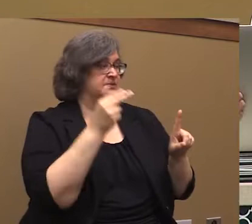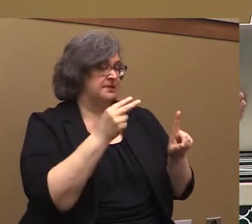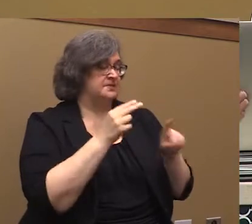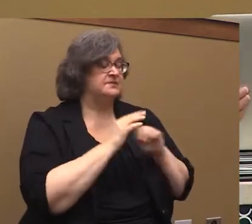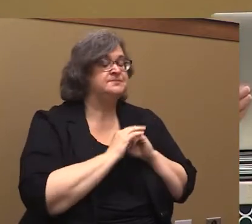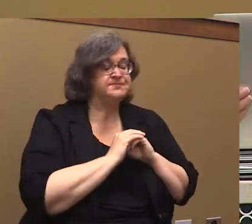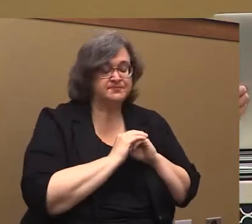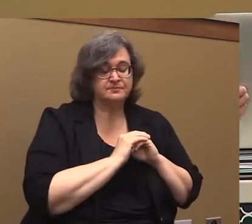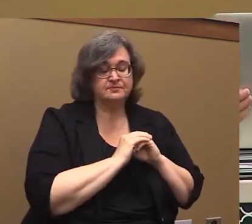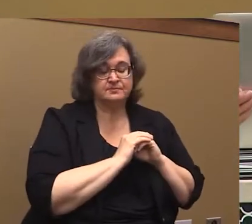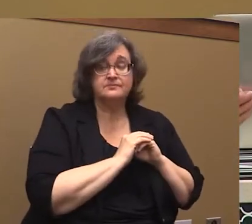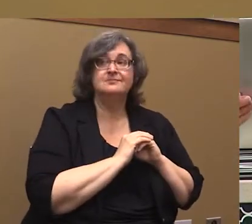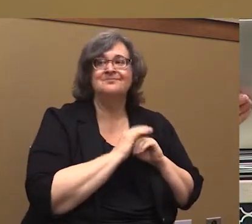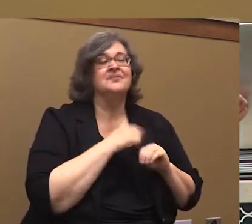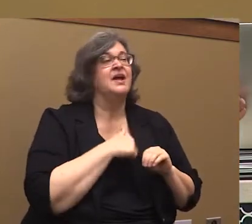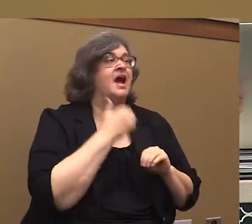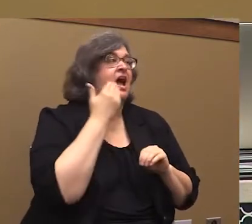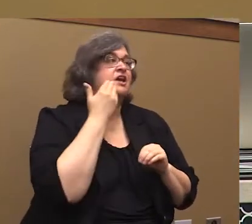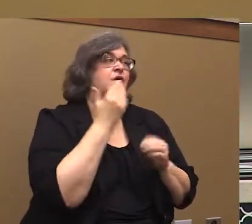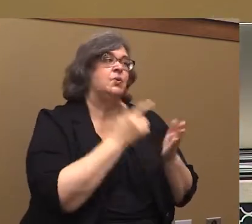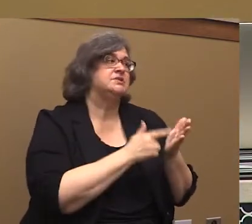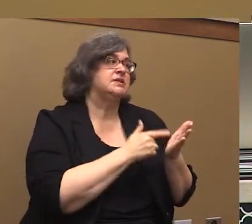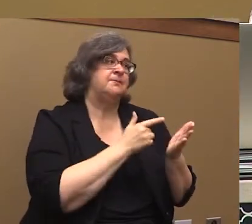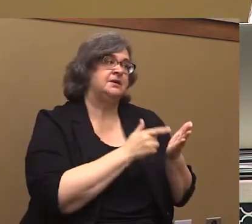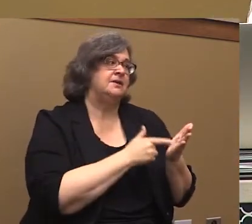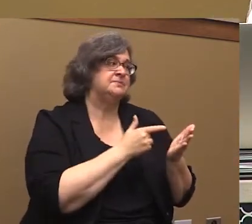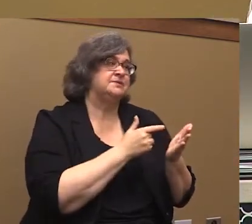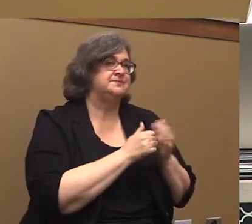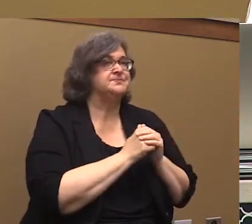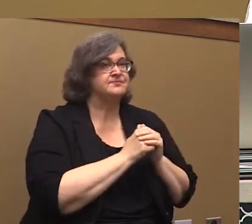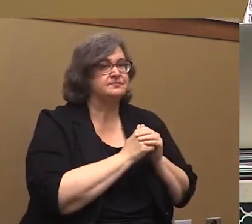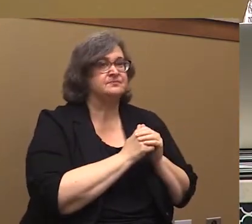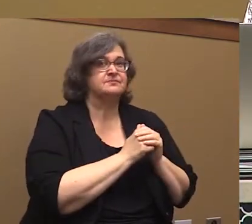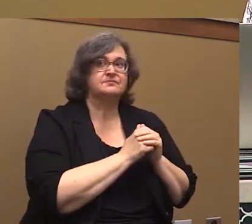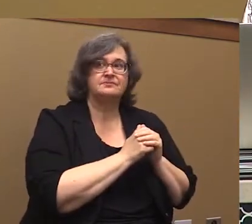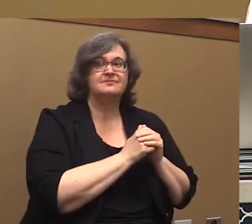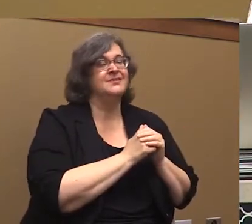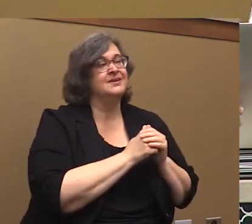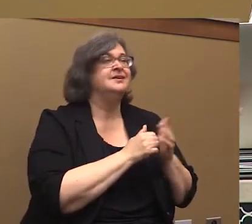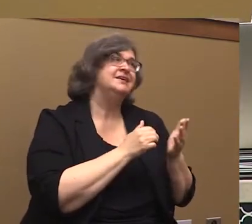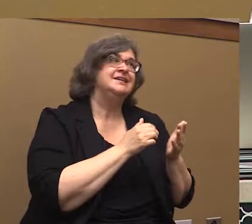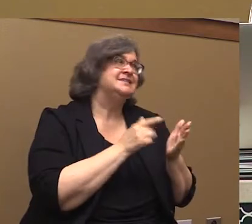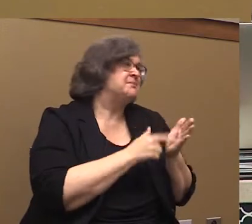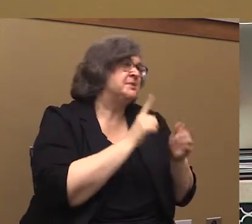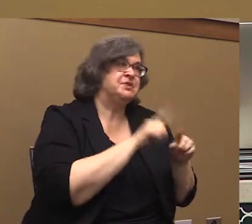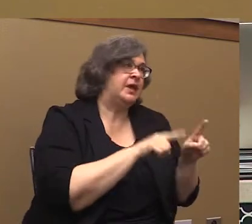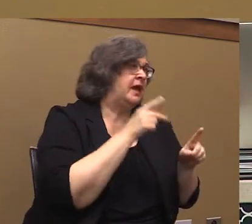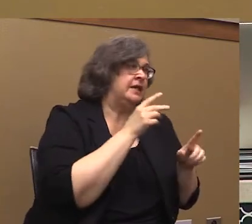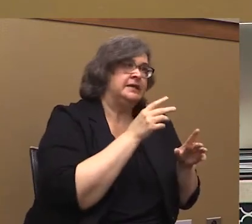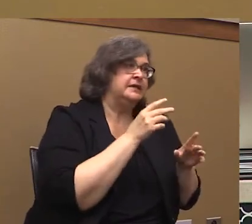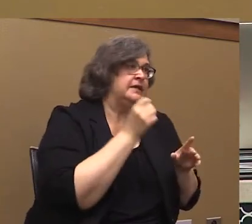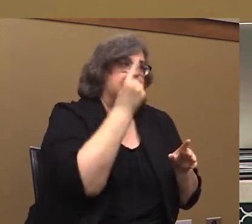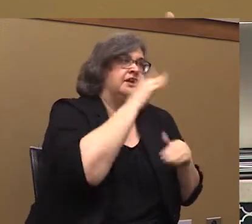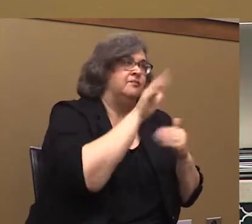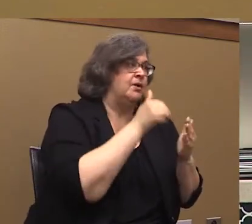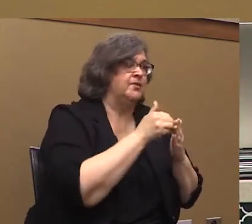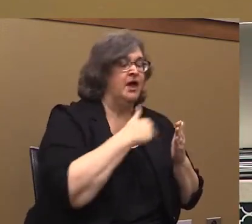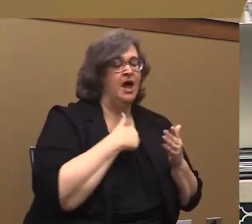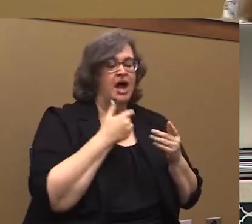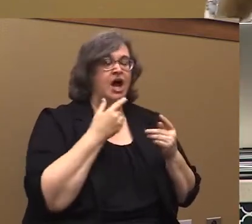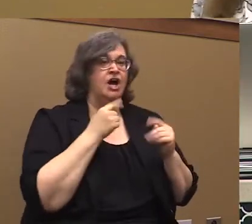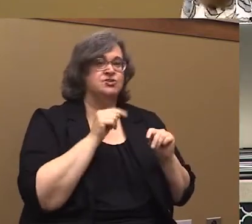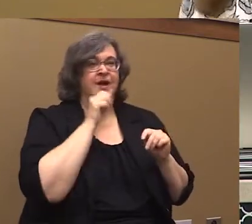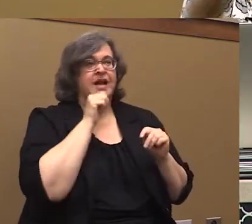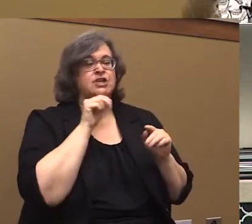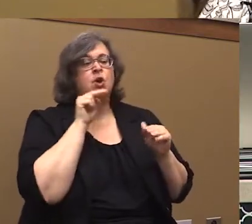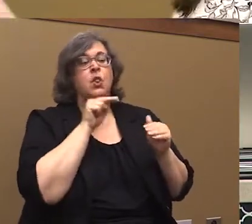different perspective. Now, I know that sometimes I can't get them all, and I have to think about them. I try not